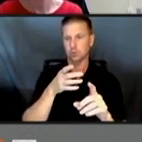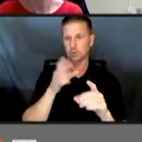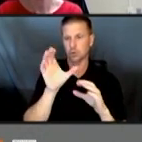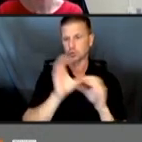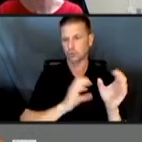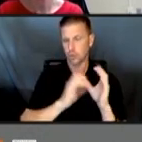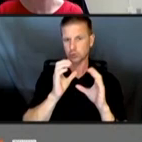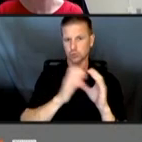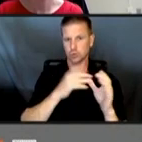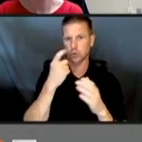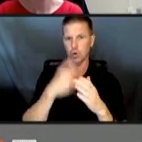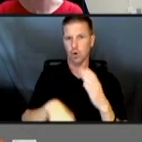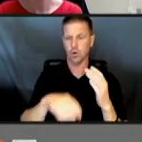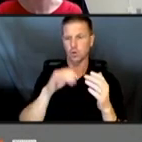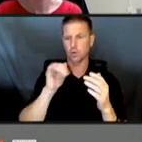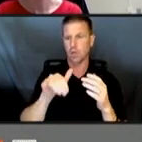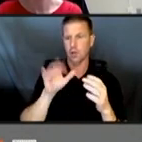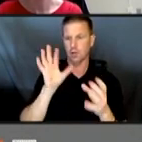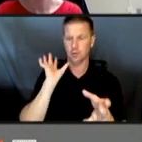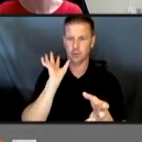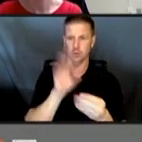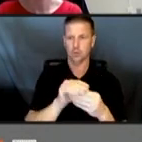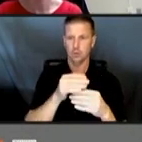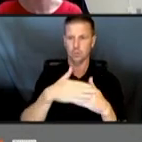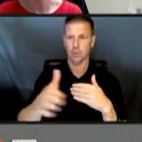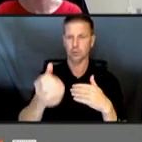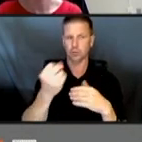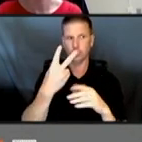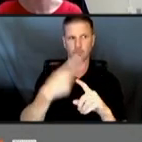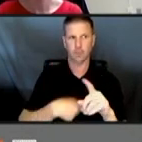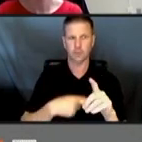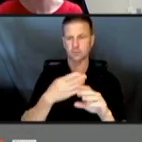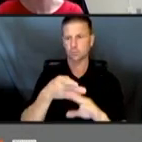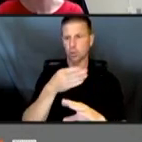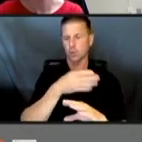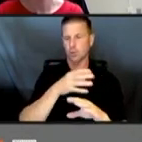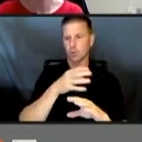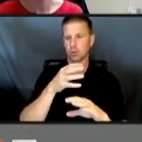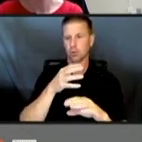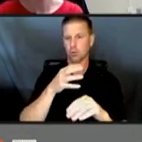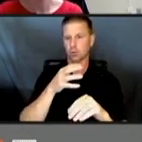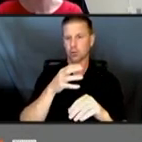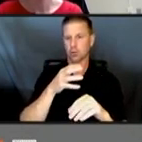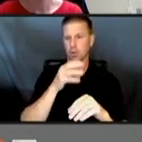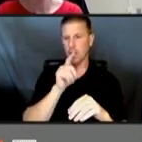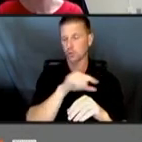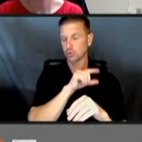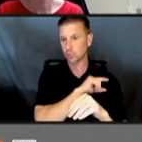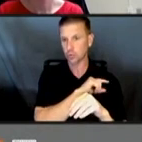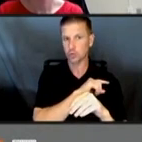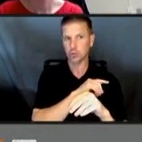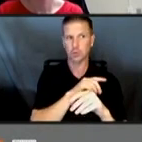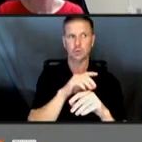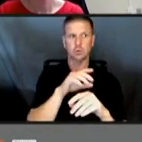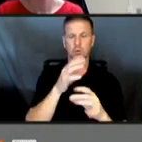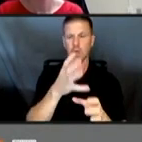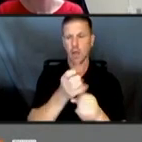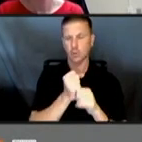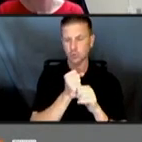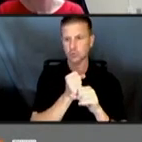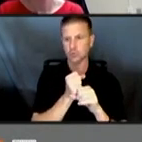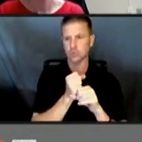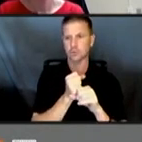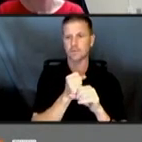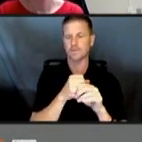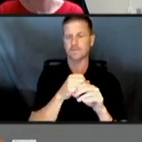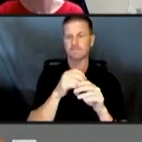construction costs that were incurred over beyond 12 months prior are ineligible, and then acquisition